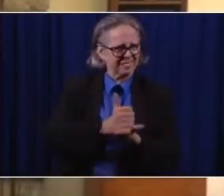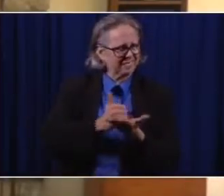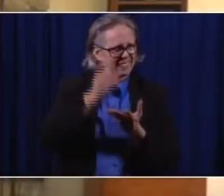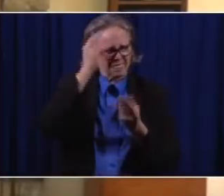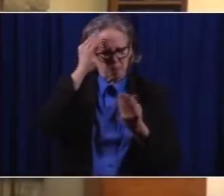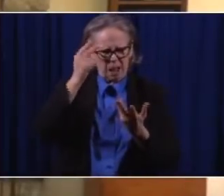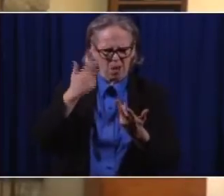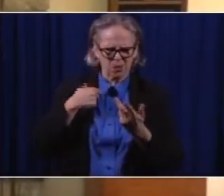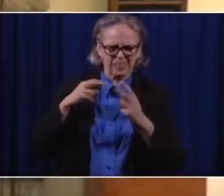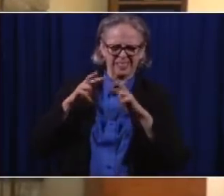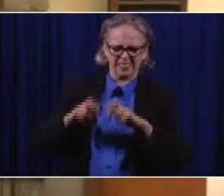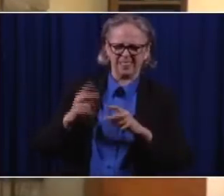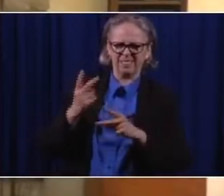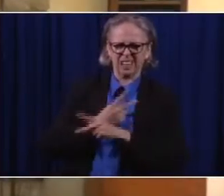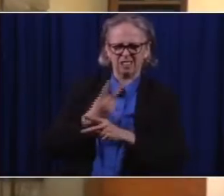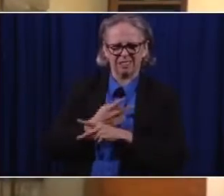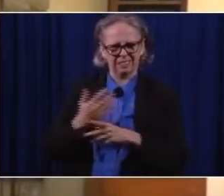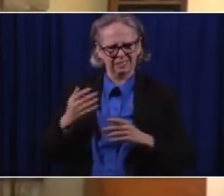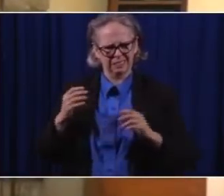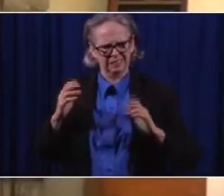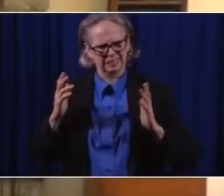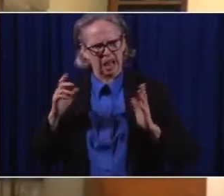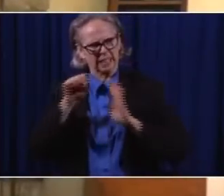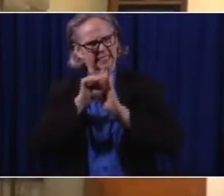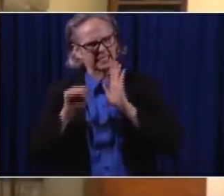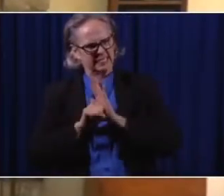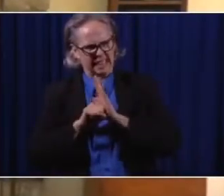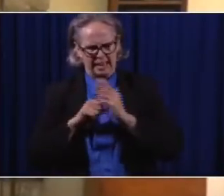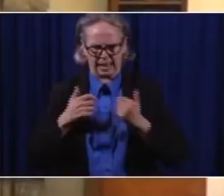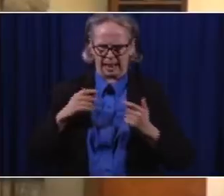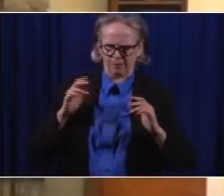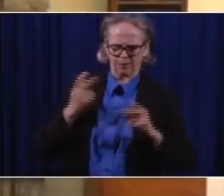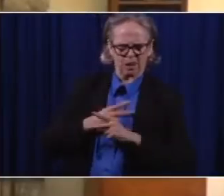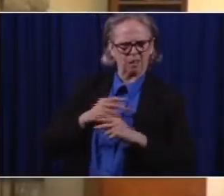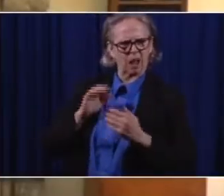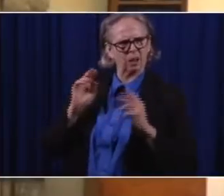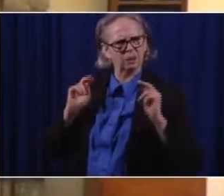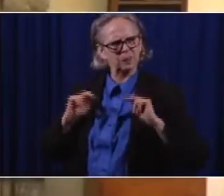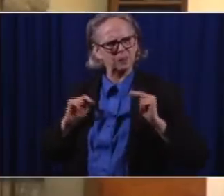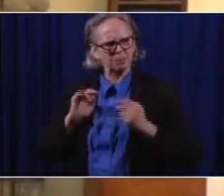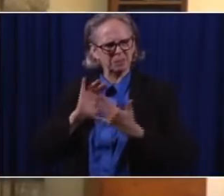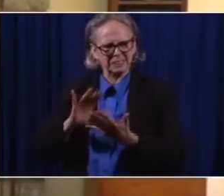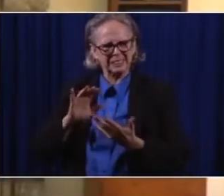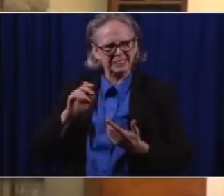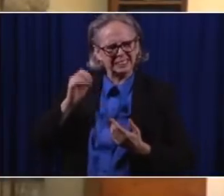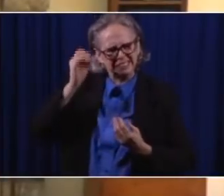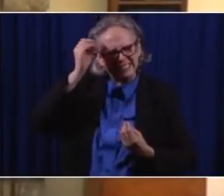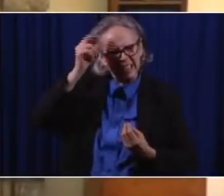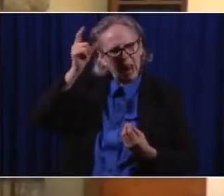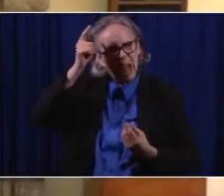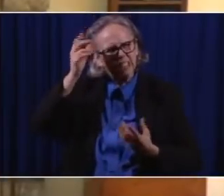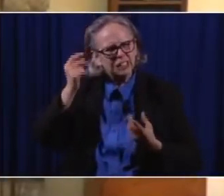logical approach. And we haven't said we're going to definitely do this, but what I wanted